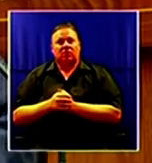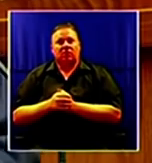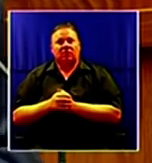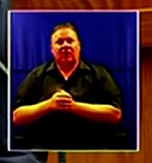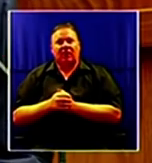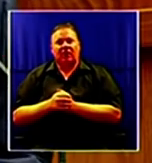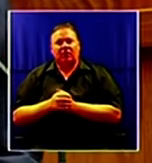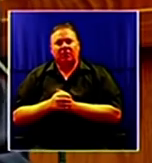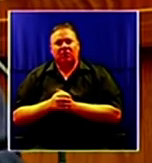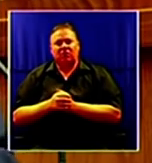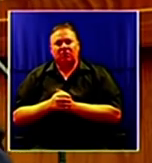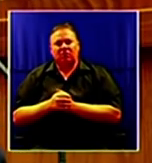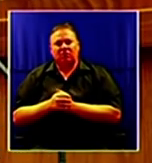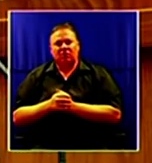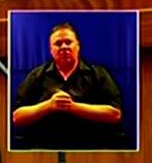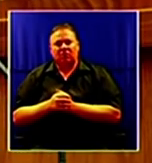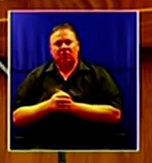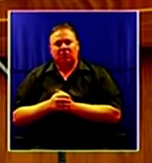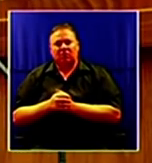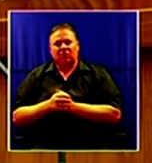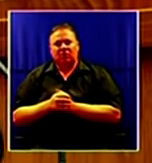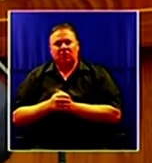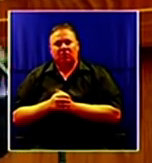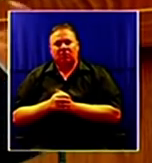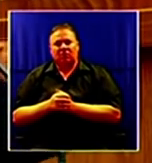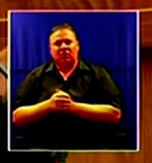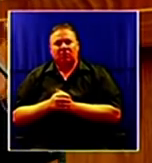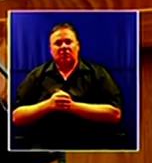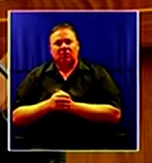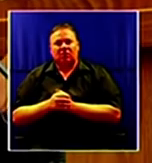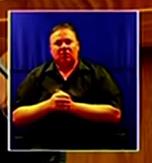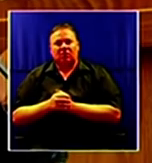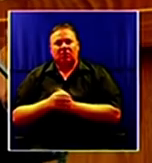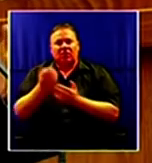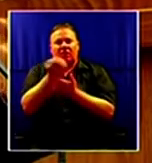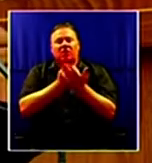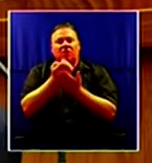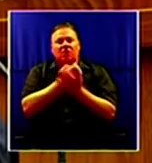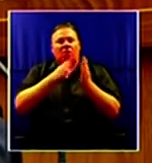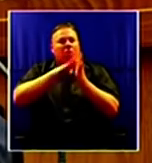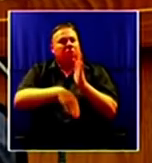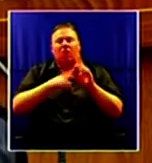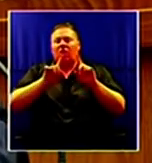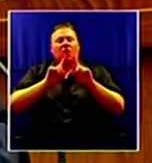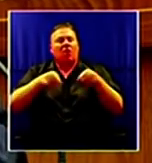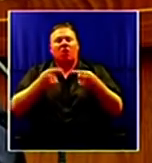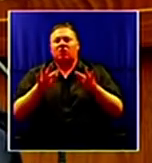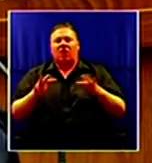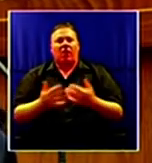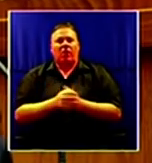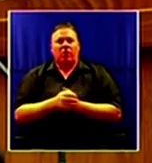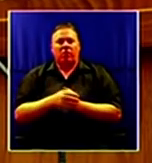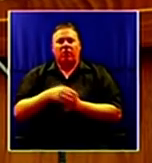High government debt levels increase the cost of borrowing across the economy. The rising debt